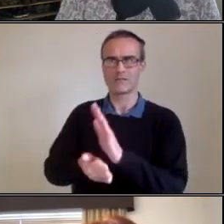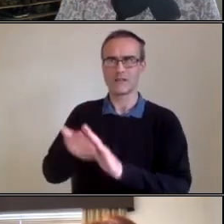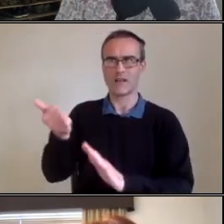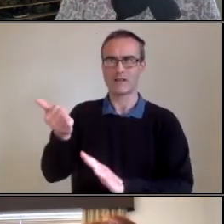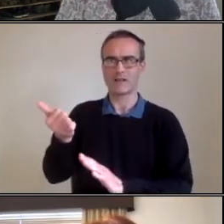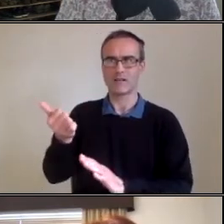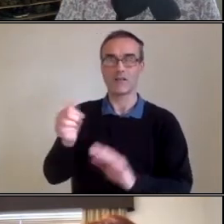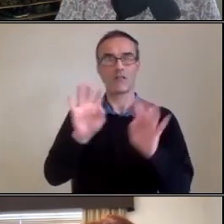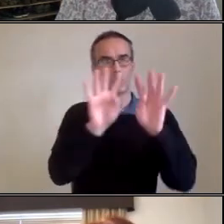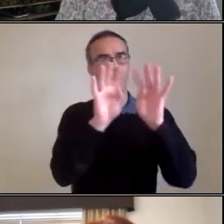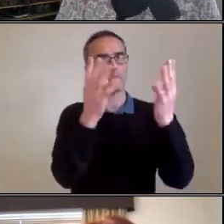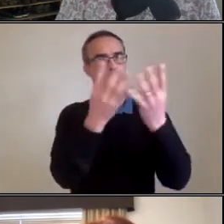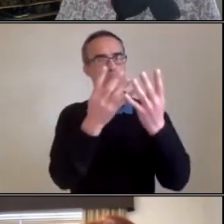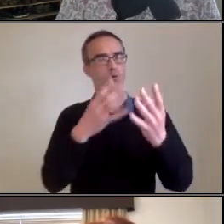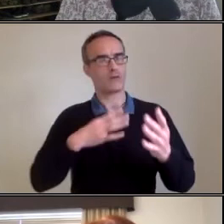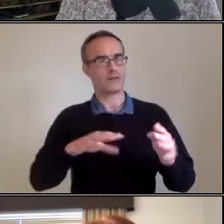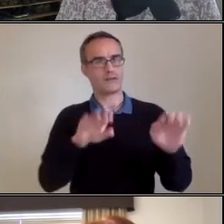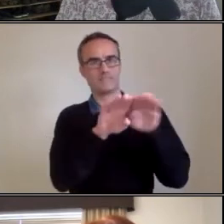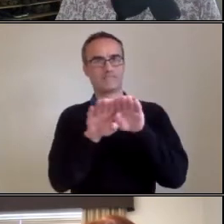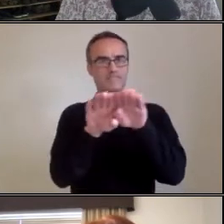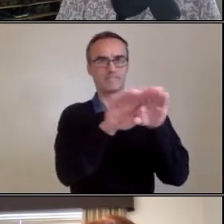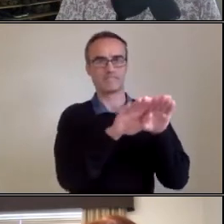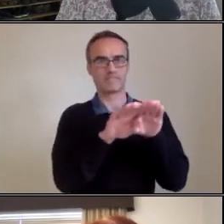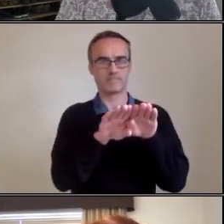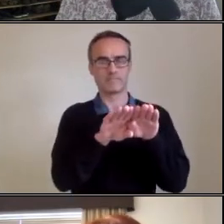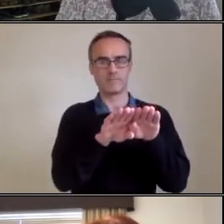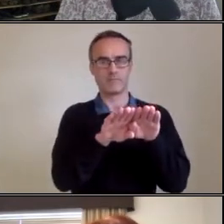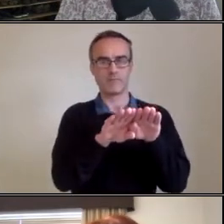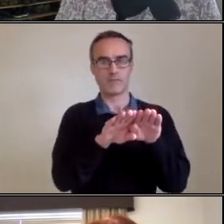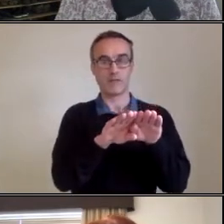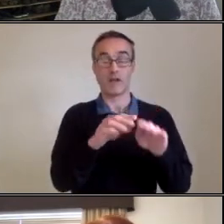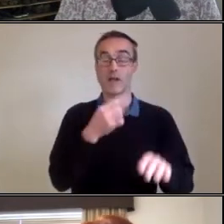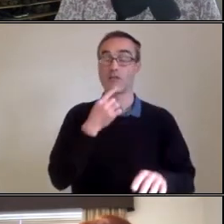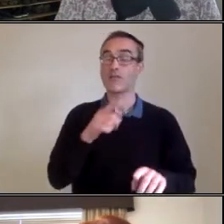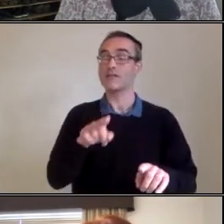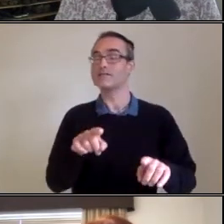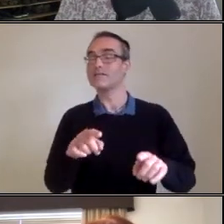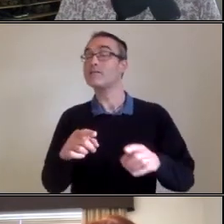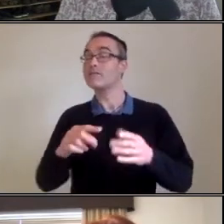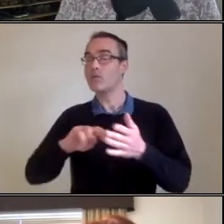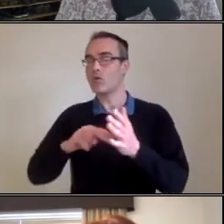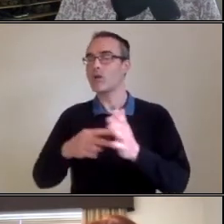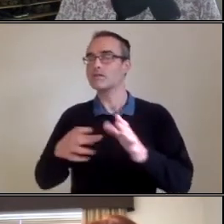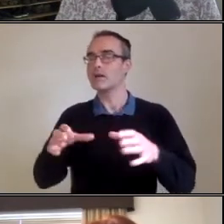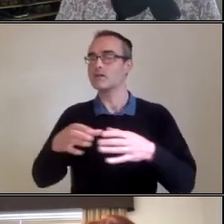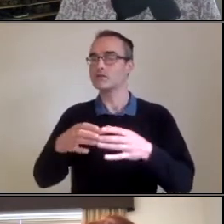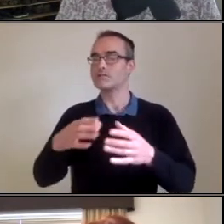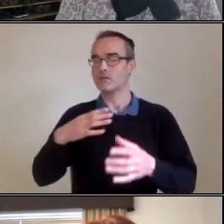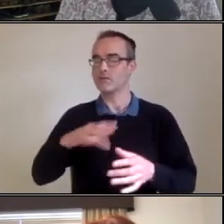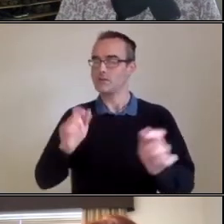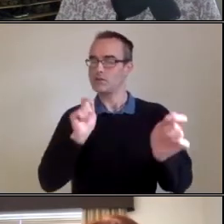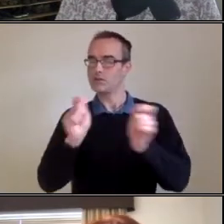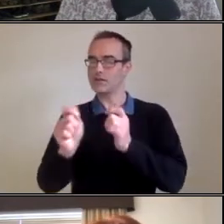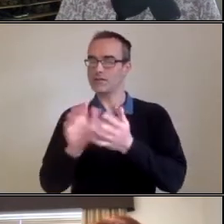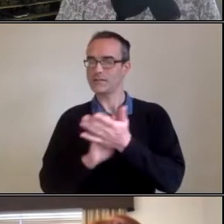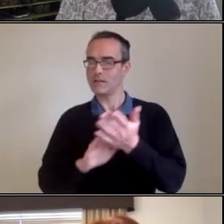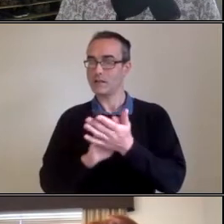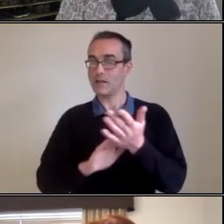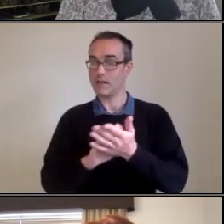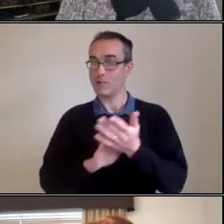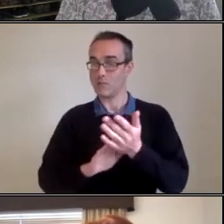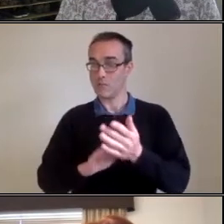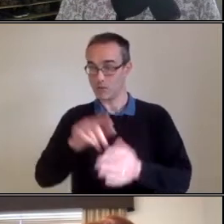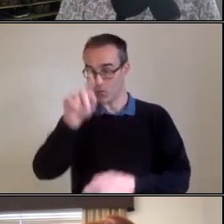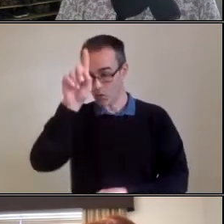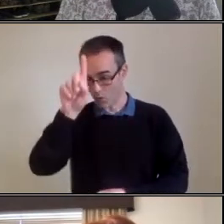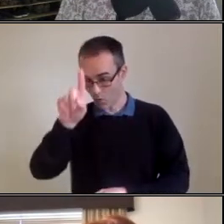say to their organizations, we need this parity throughout. What you then achieve by doing that is you start to find the really stubborn